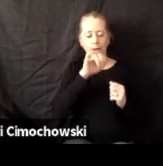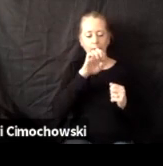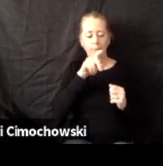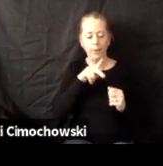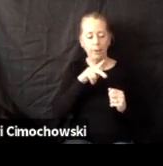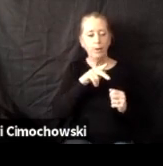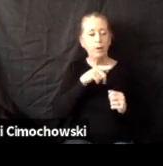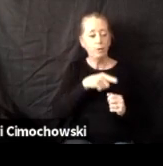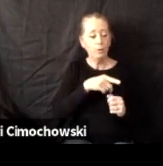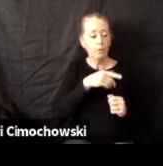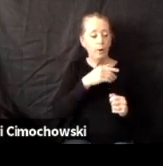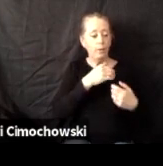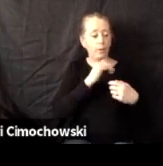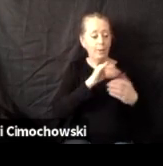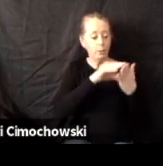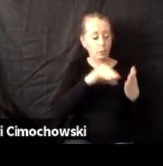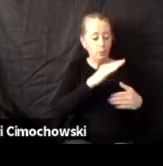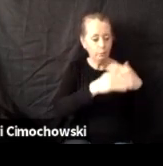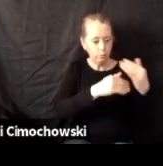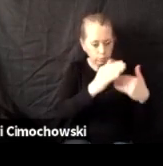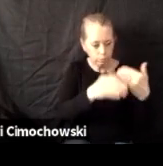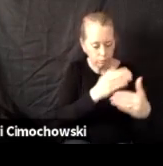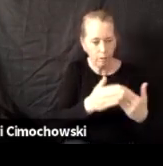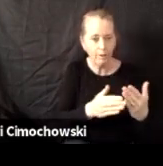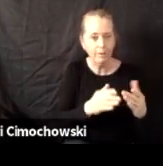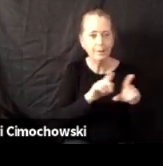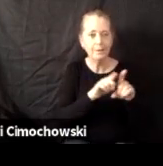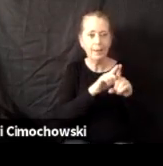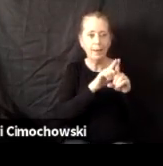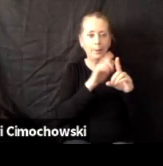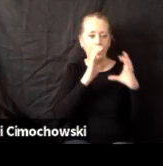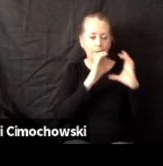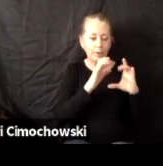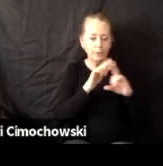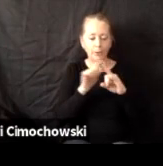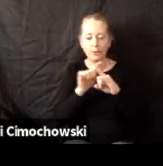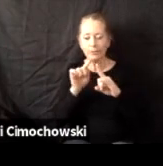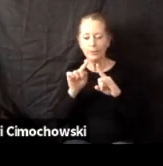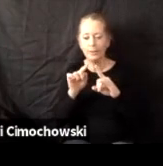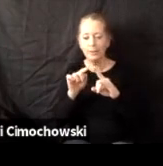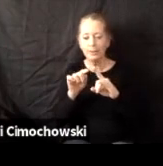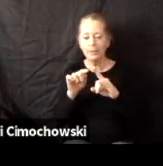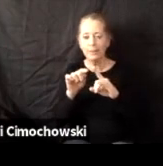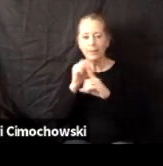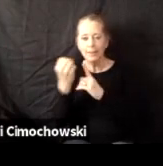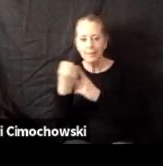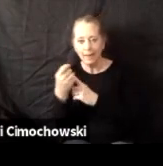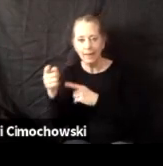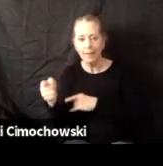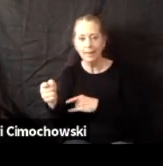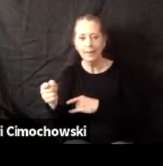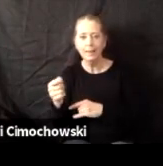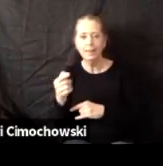the service that you're getting? It's same conversation, just different setting. And I mean, we've seen this year, there's been